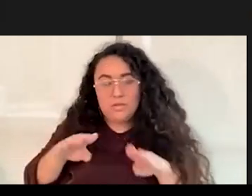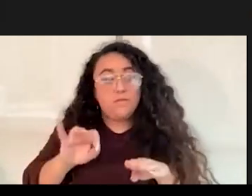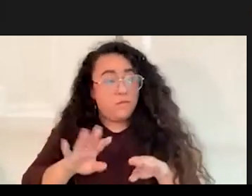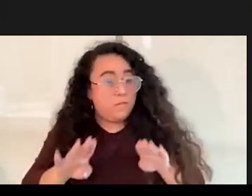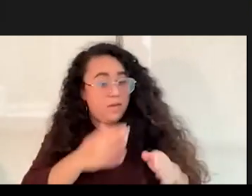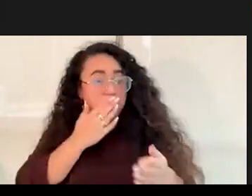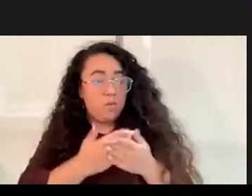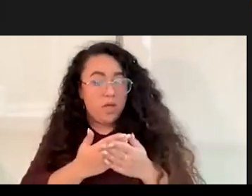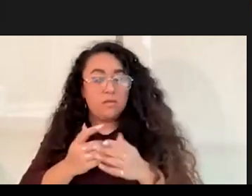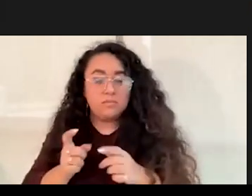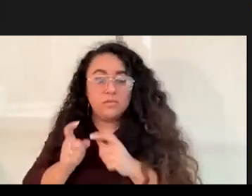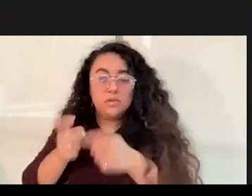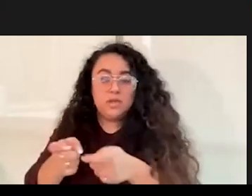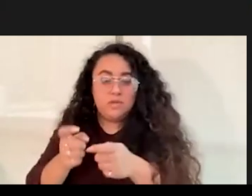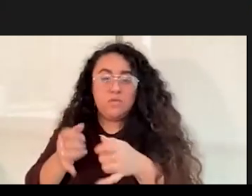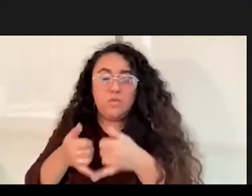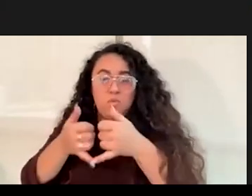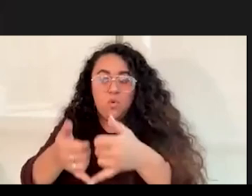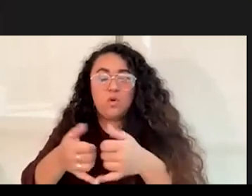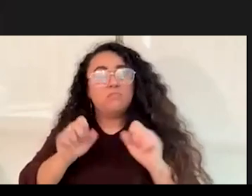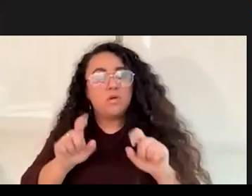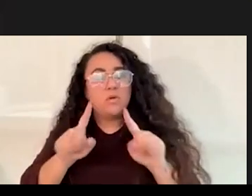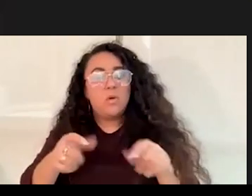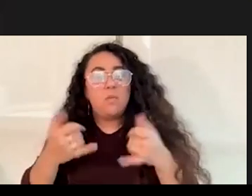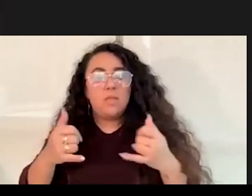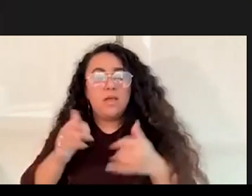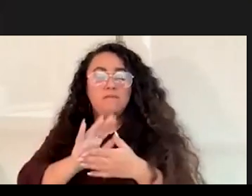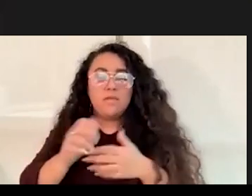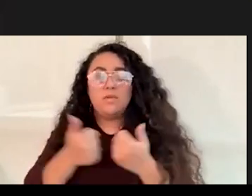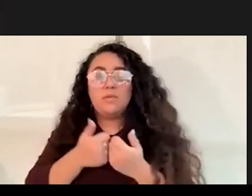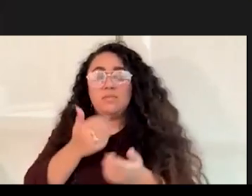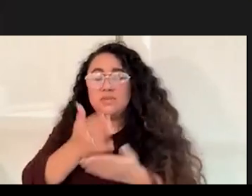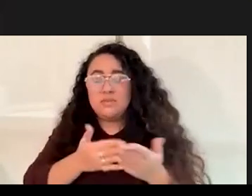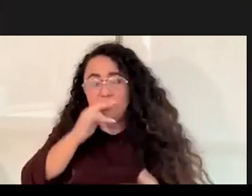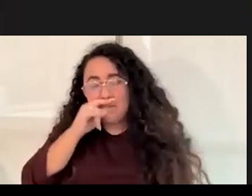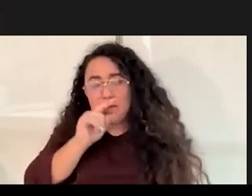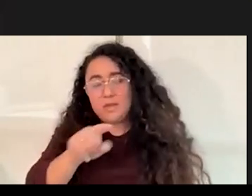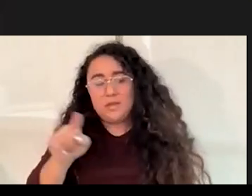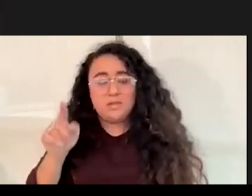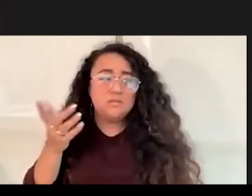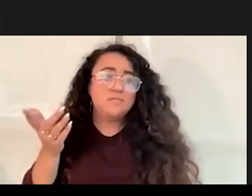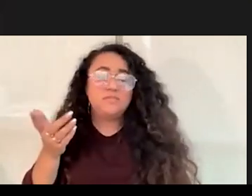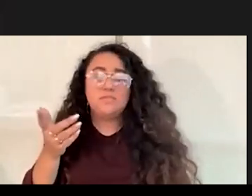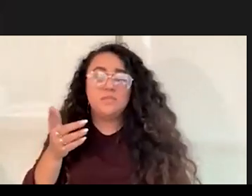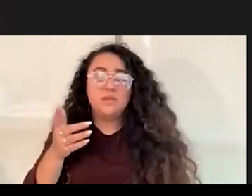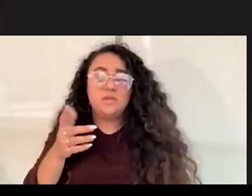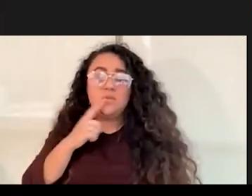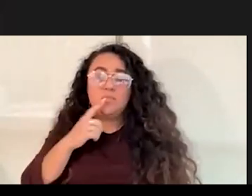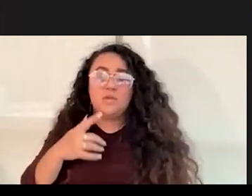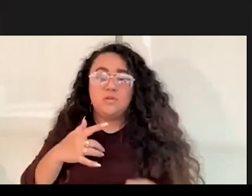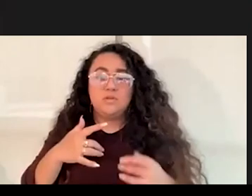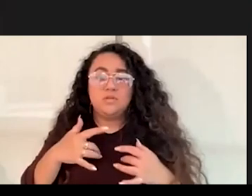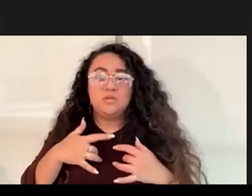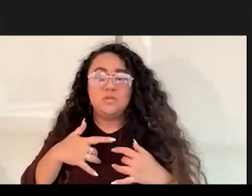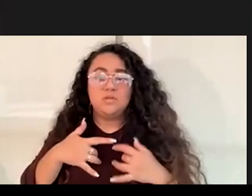go and play video games. I mean, some of these kids, you know, they're enthralled with the gang